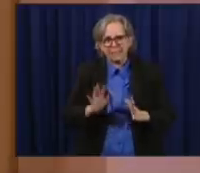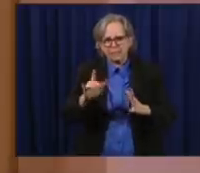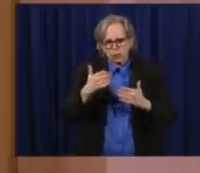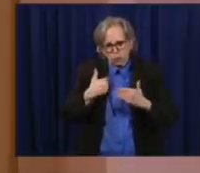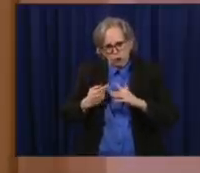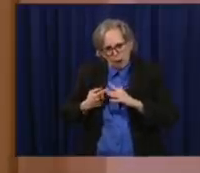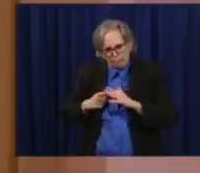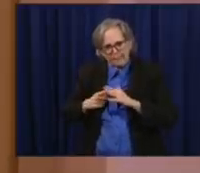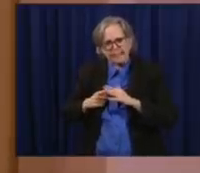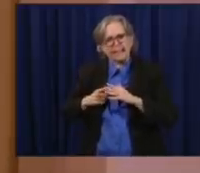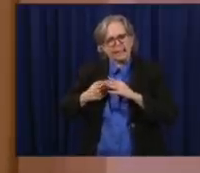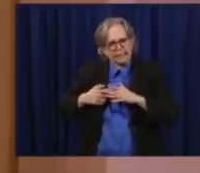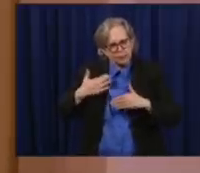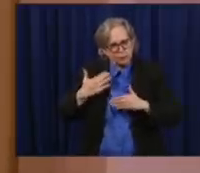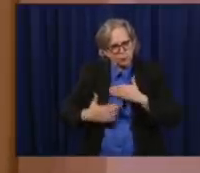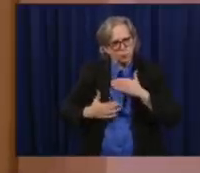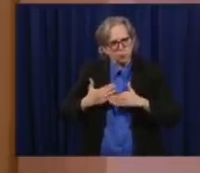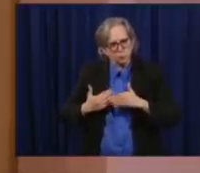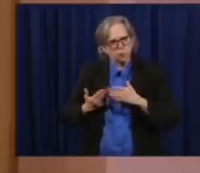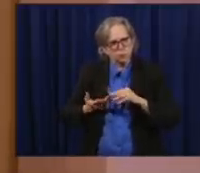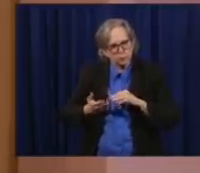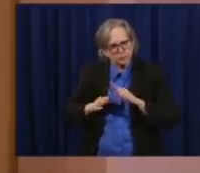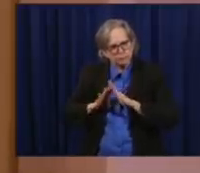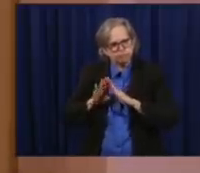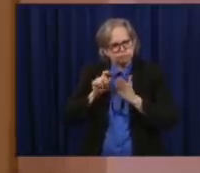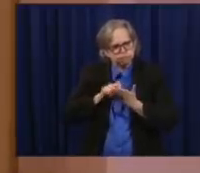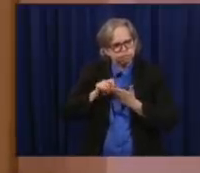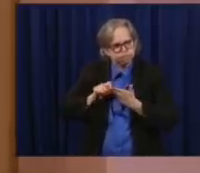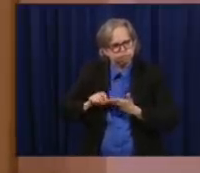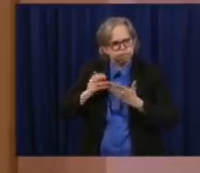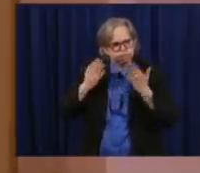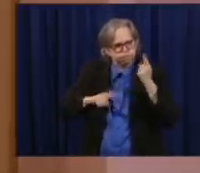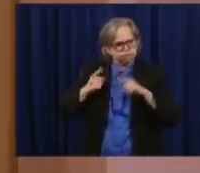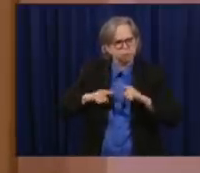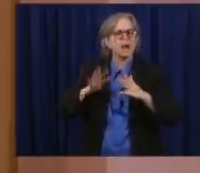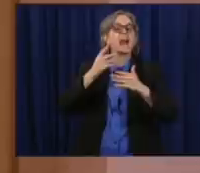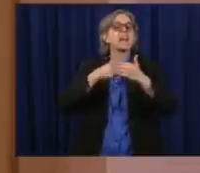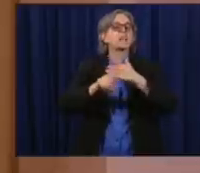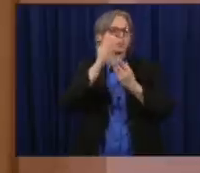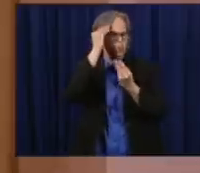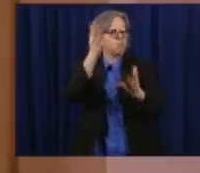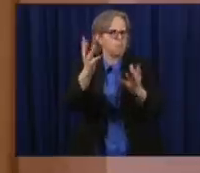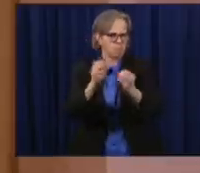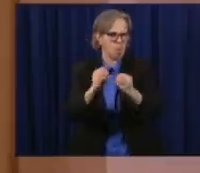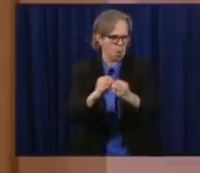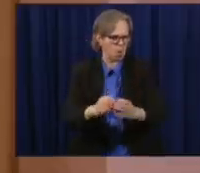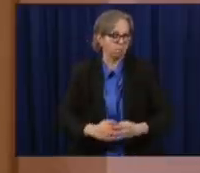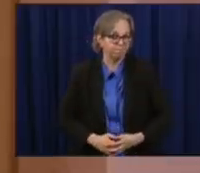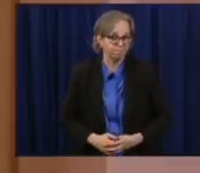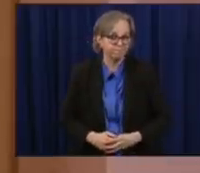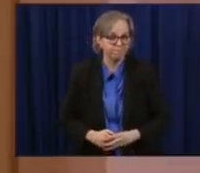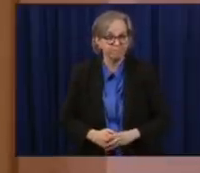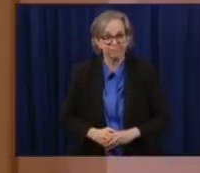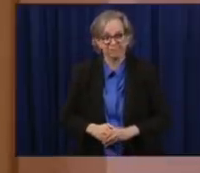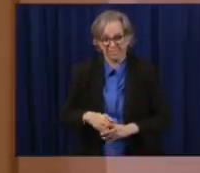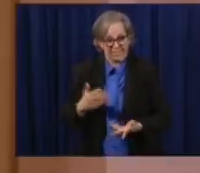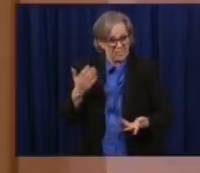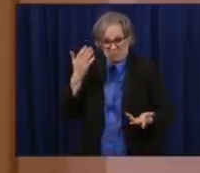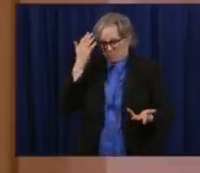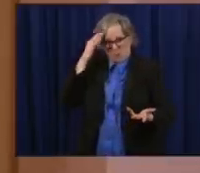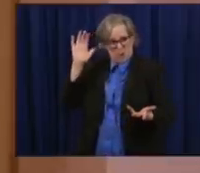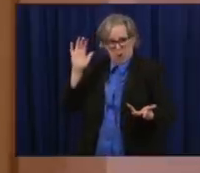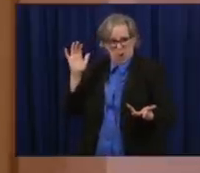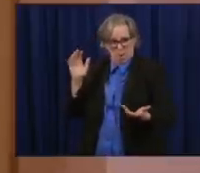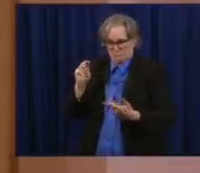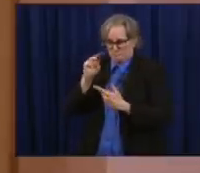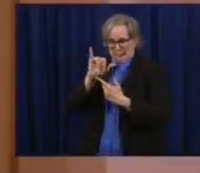in greater specificity as we go through next week, because we know that we can't have a plan on May 1 that